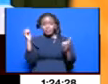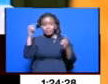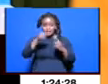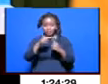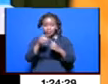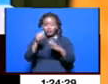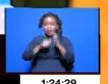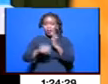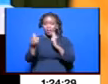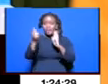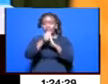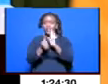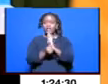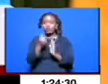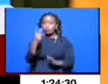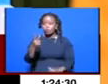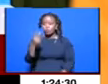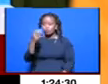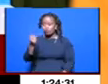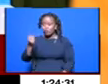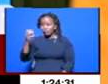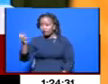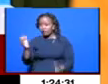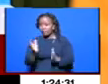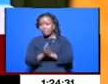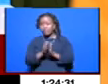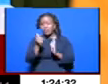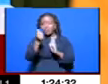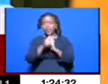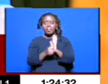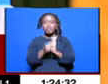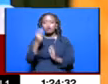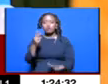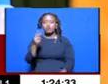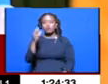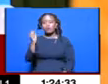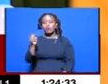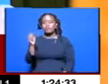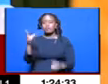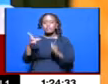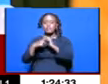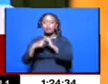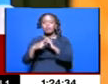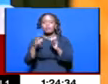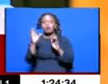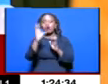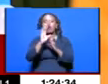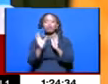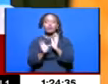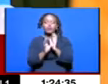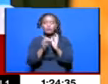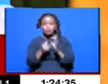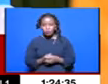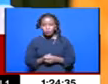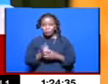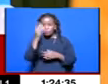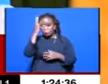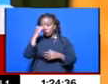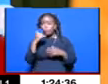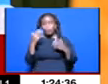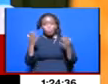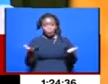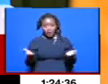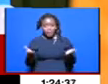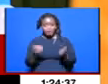255 and Article 257 of the Constitution, because